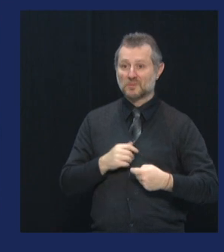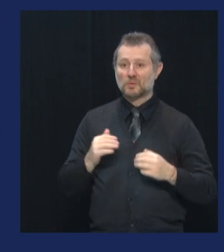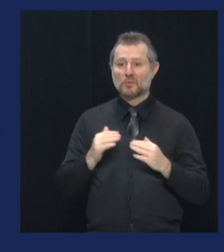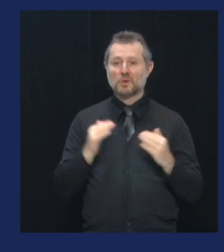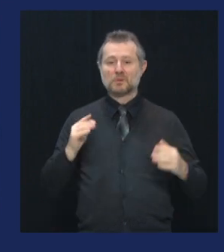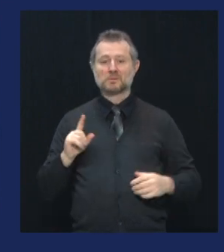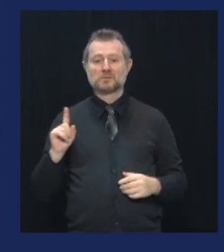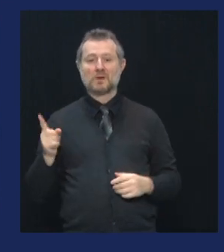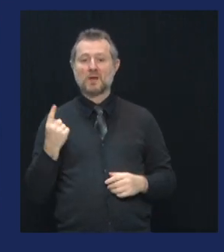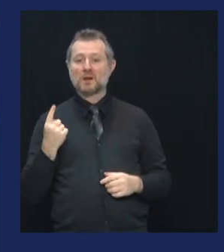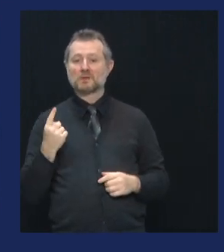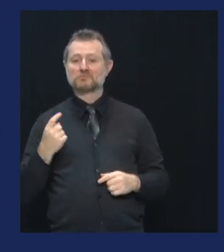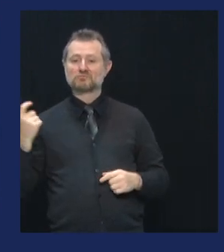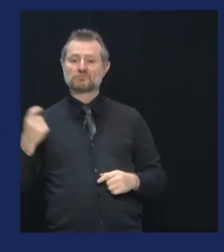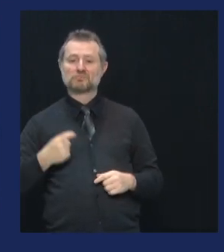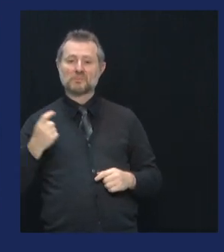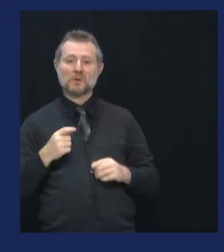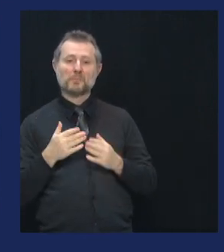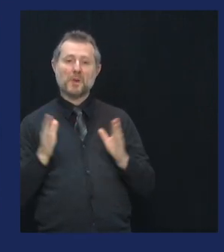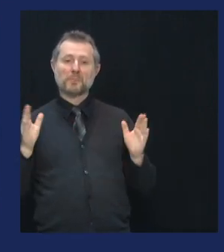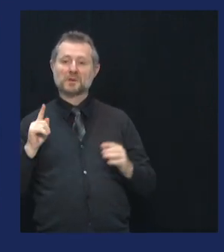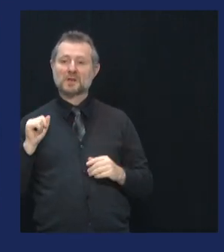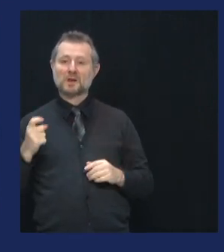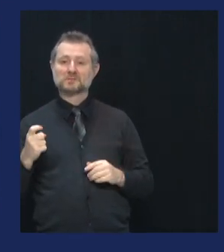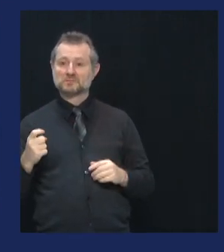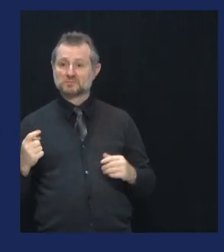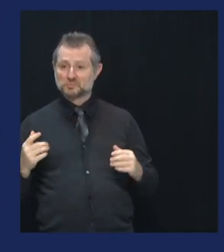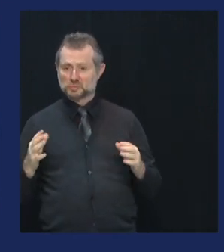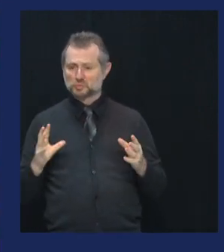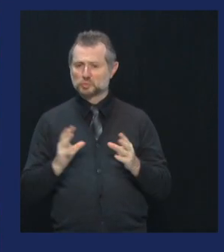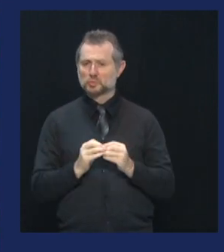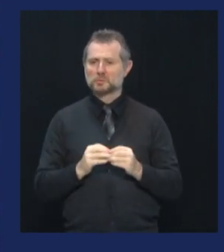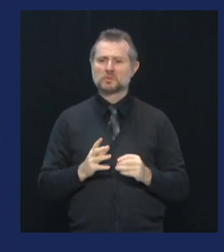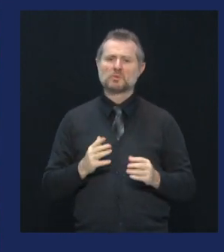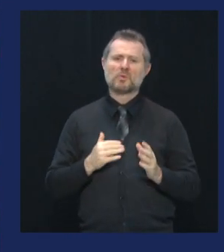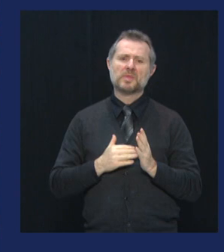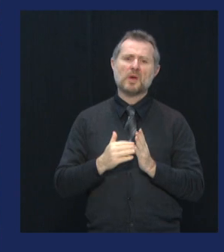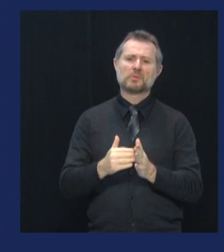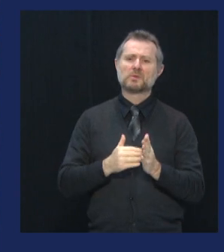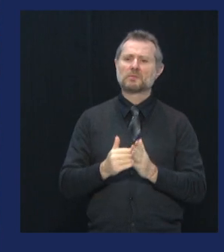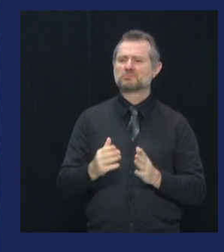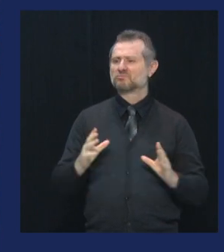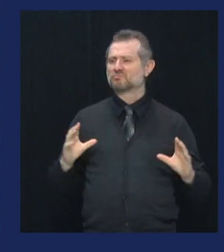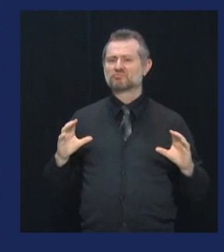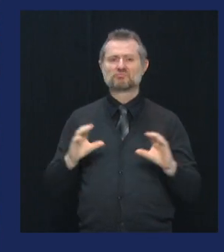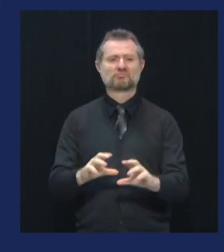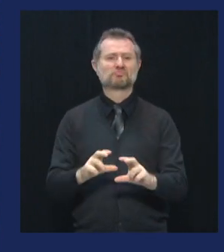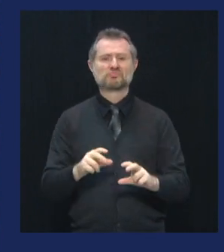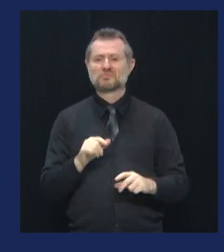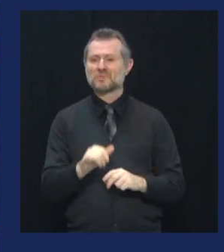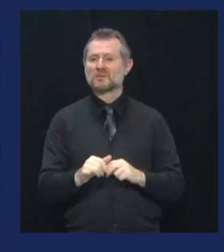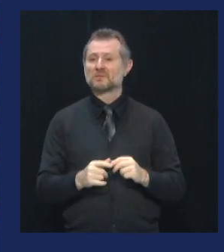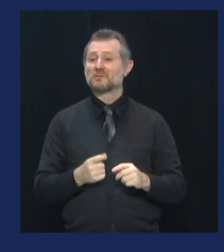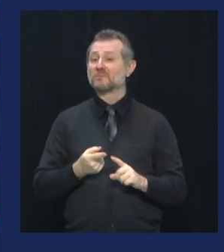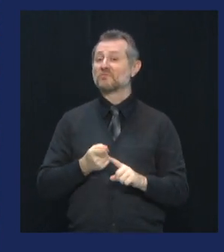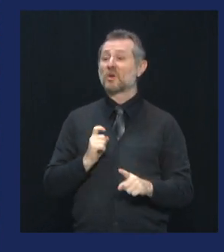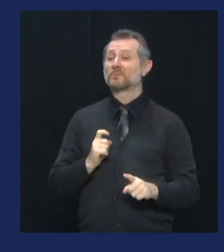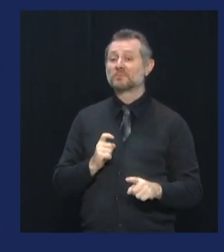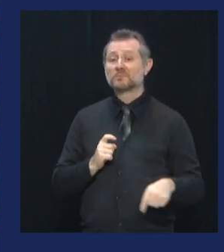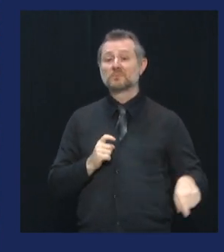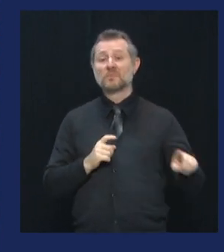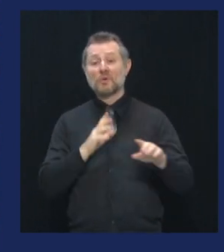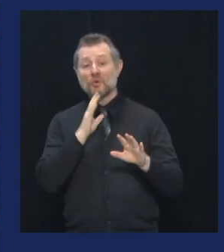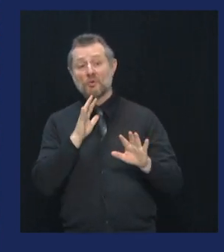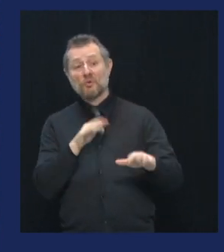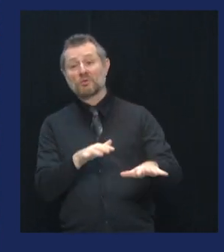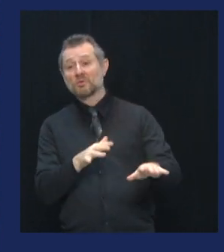million investment in port facilities. Altogether, our offshore wind and land-based renewable projects